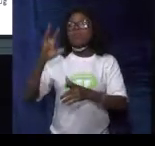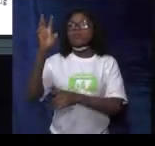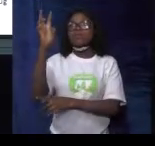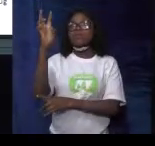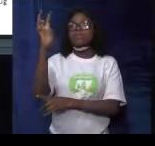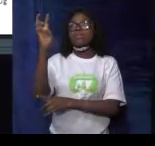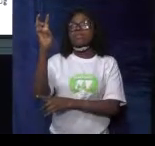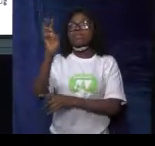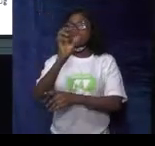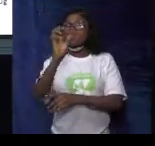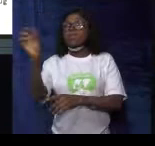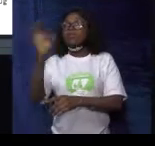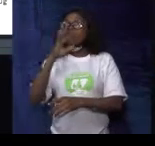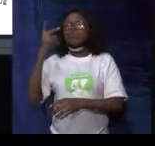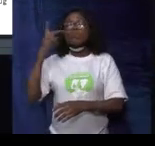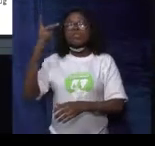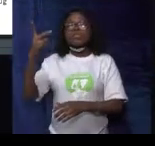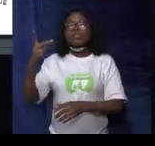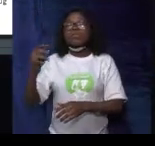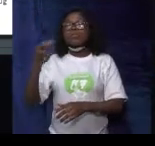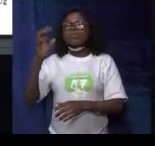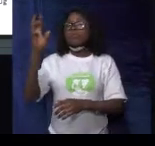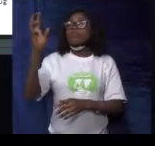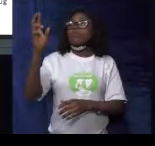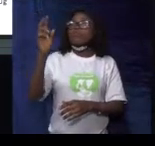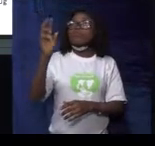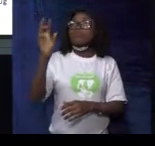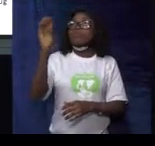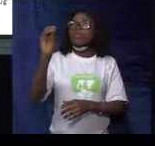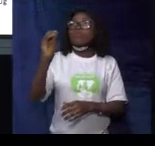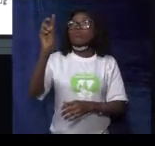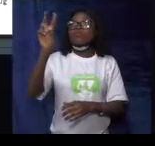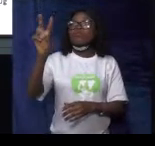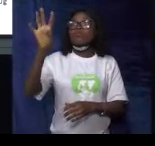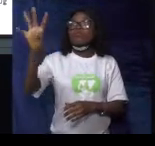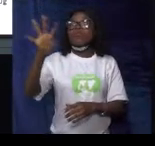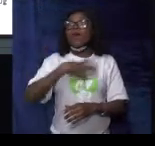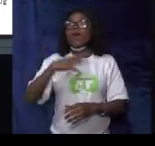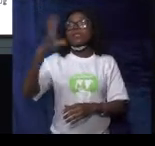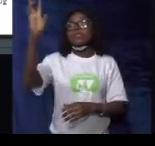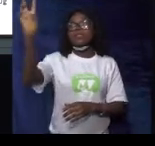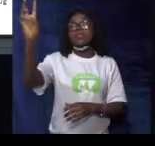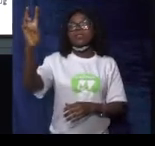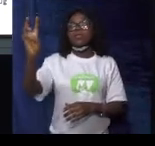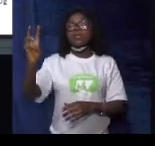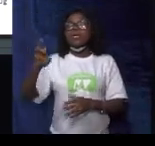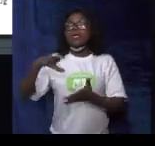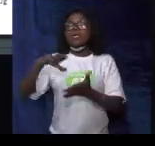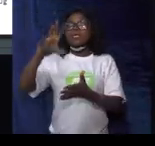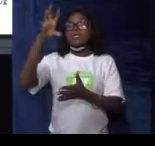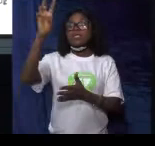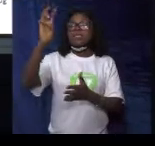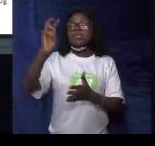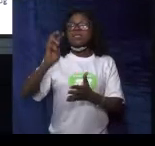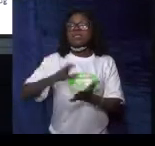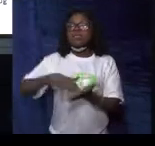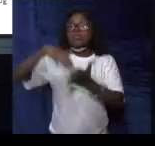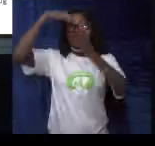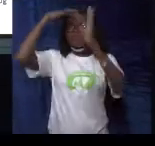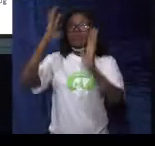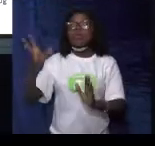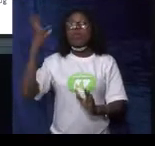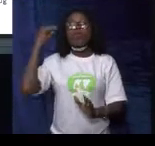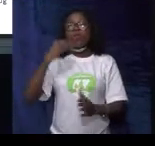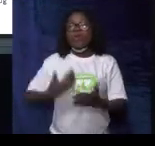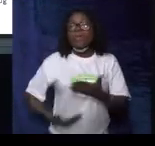it stops right on the 6th line. So you can see this is 0, 2, 4 and 6. So 6 students